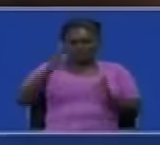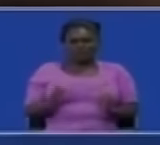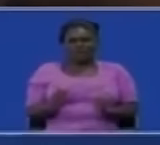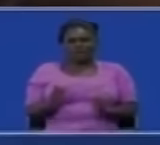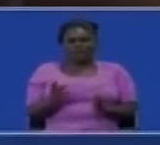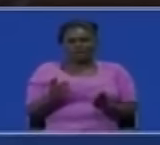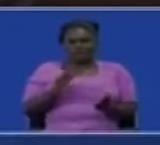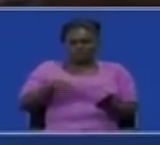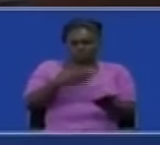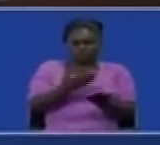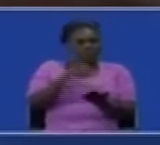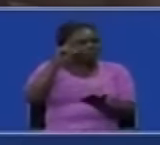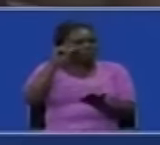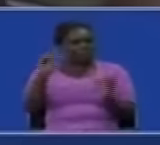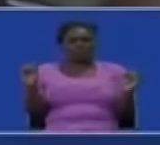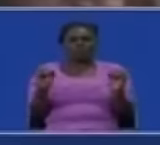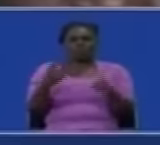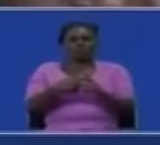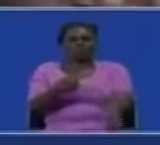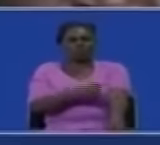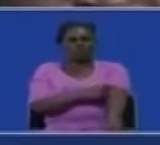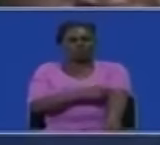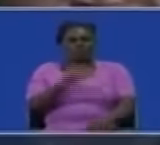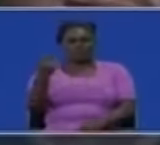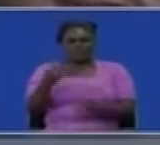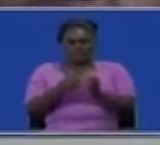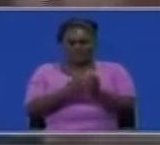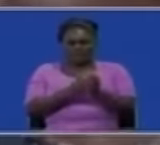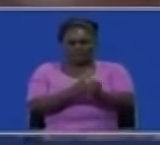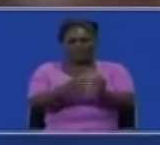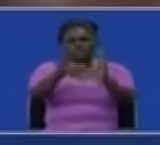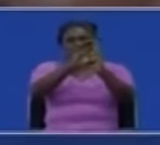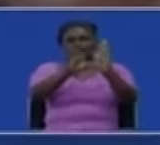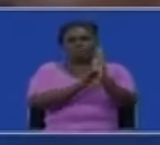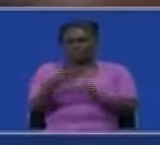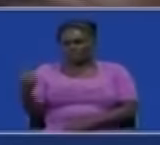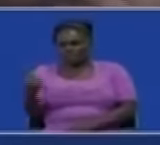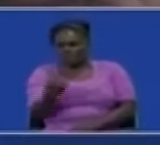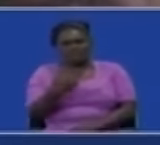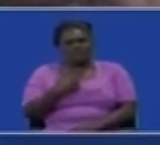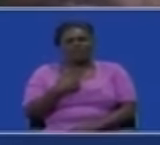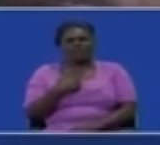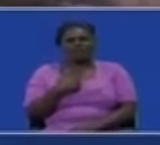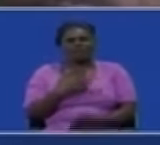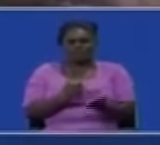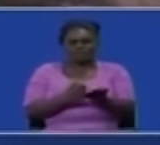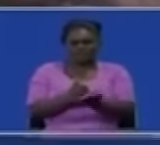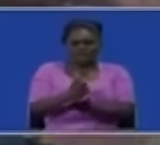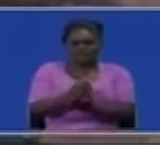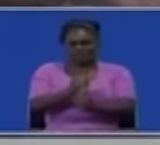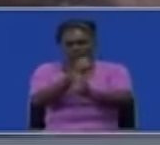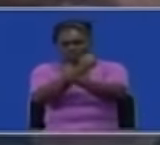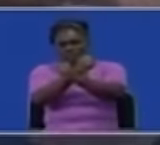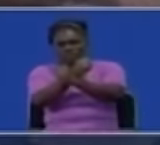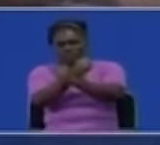touch down in Mombasa from Ghana. Kenya inaongozwa na katiba na kila mmoja na haki ya kulindwa. Na tunataka tuseme